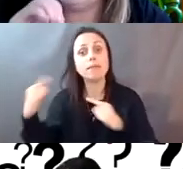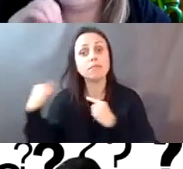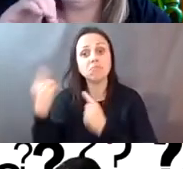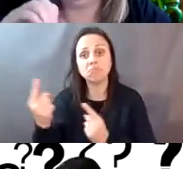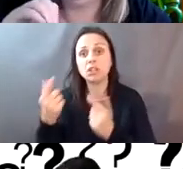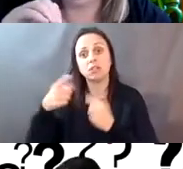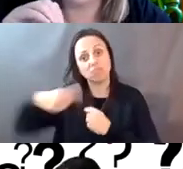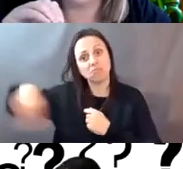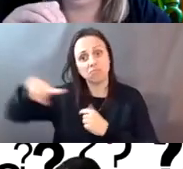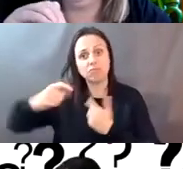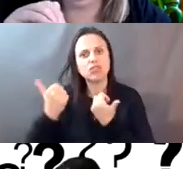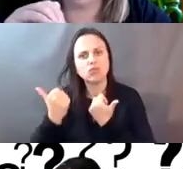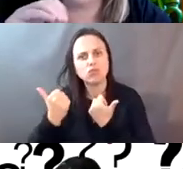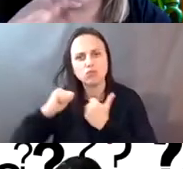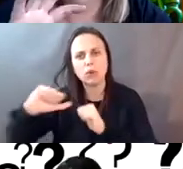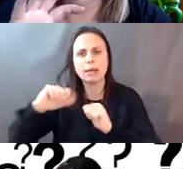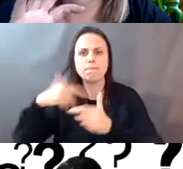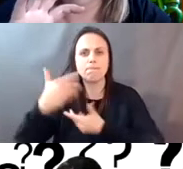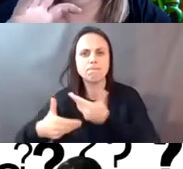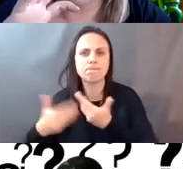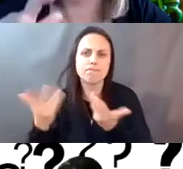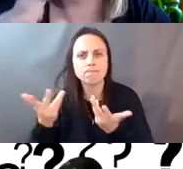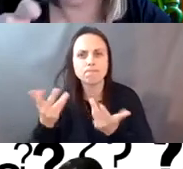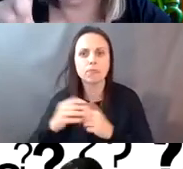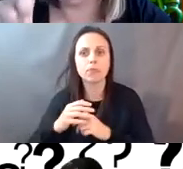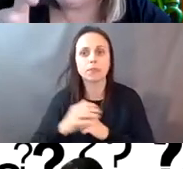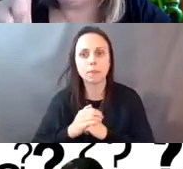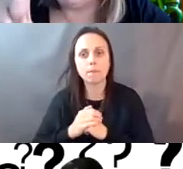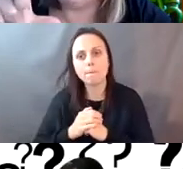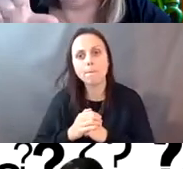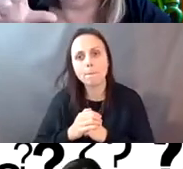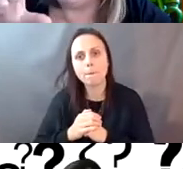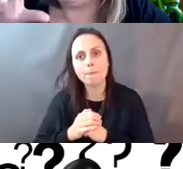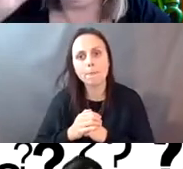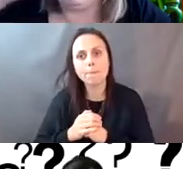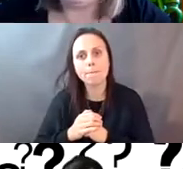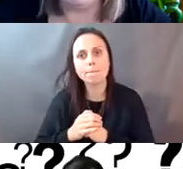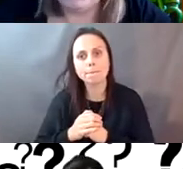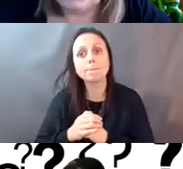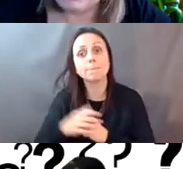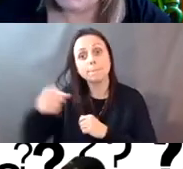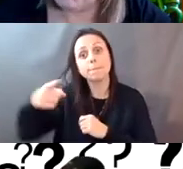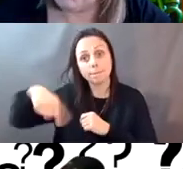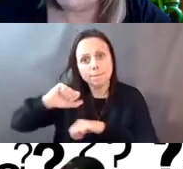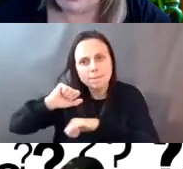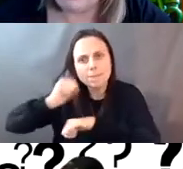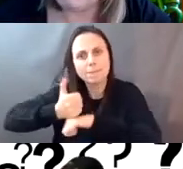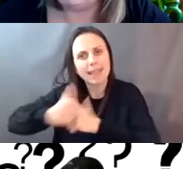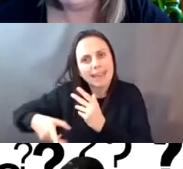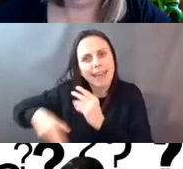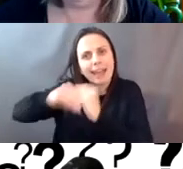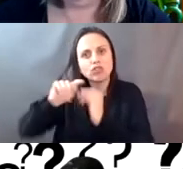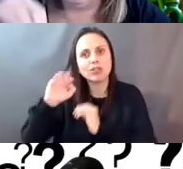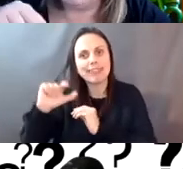on trying to, make sure that they have created these extra sort of